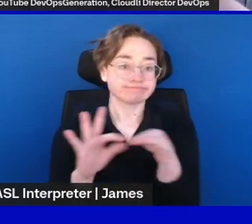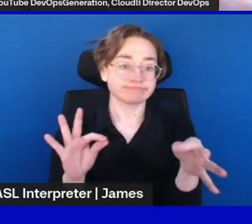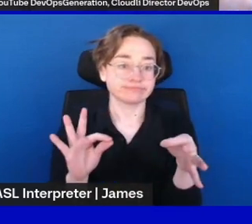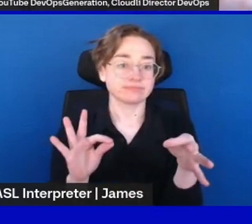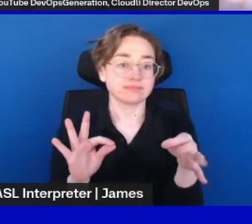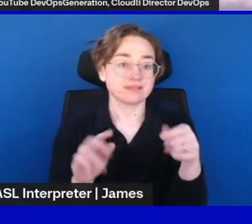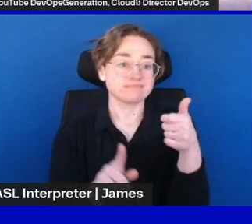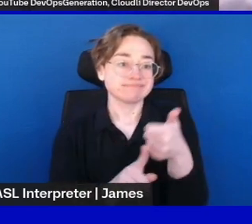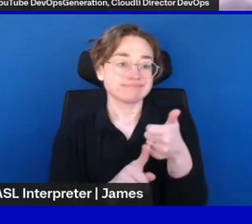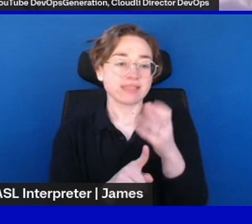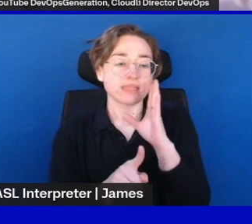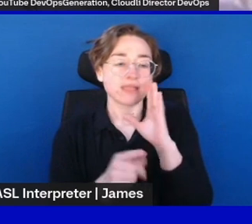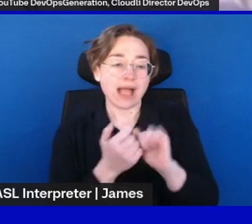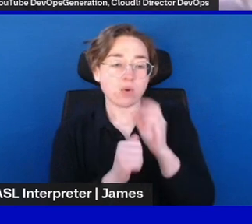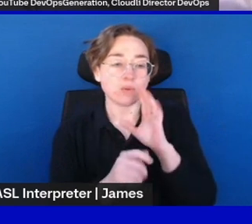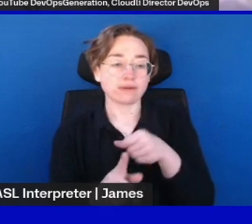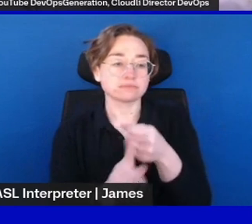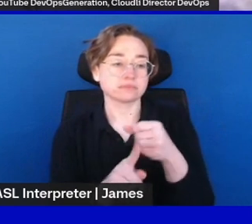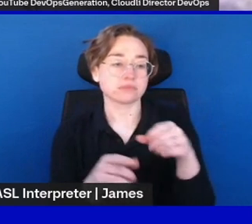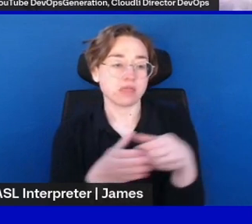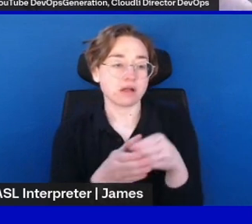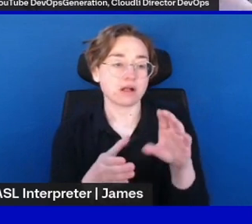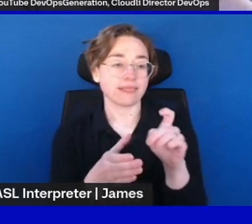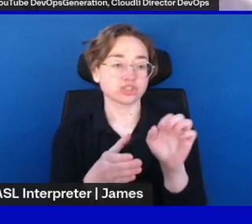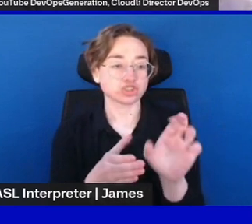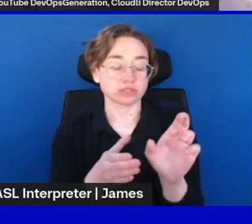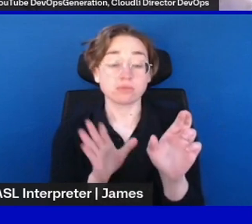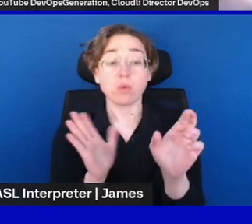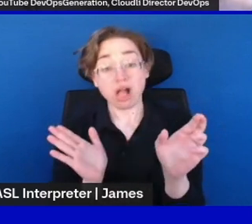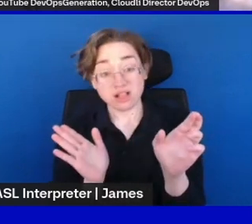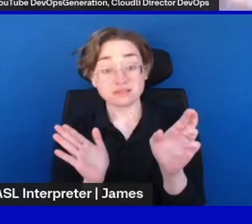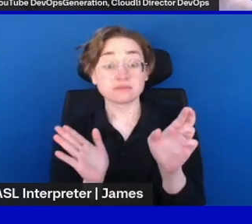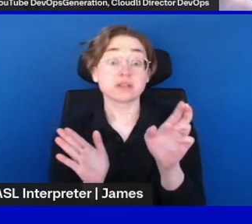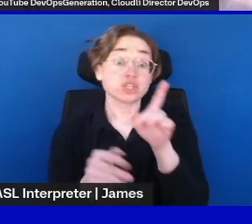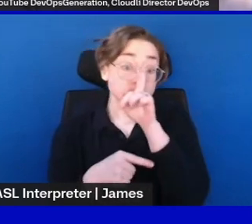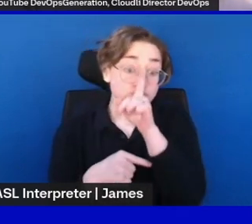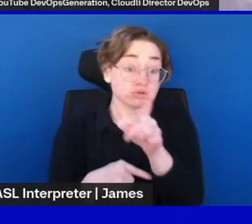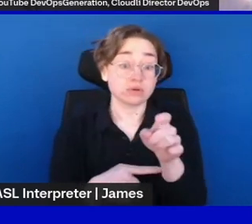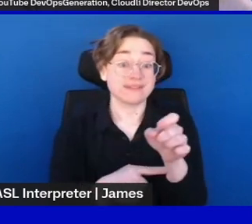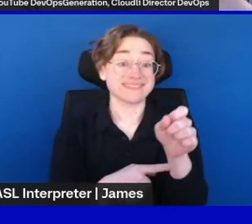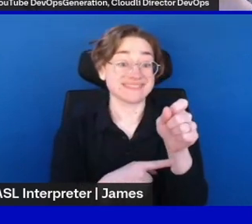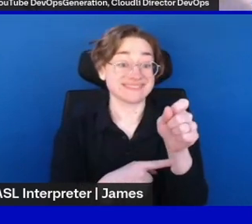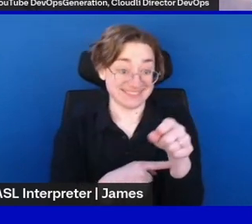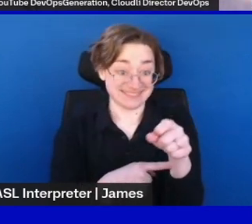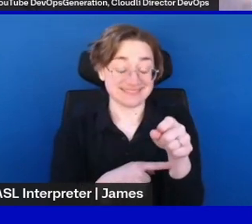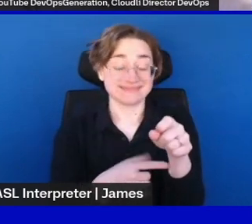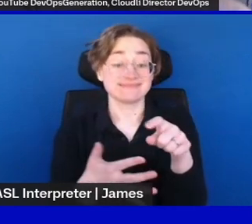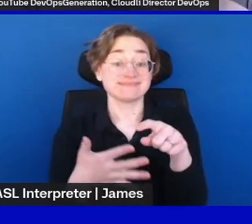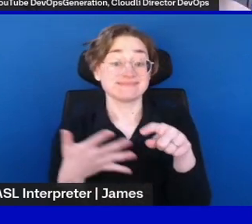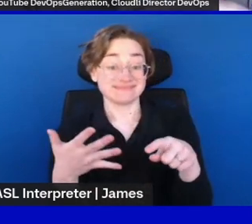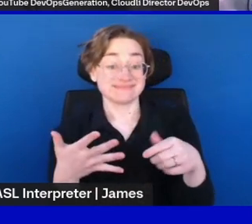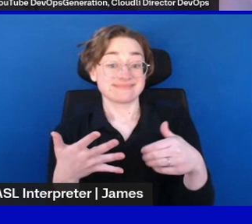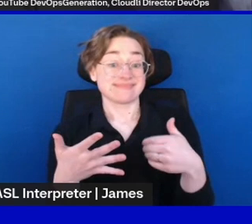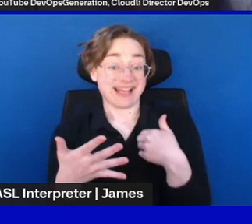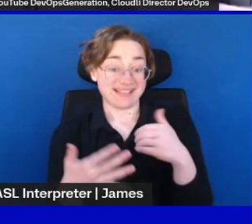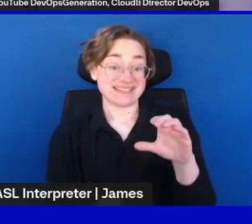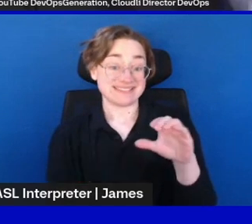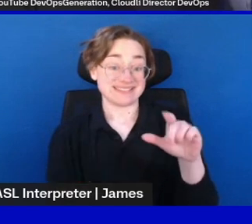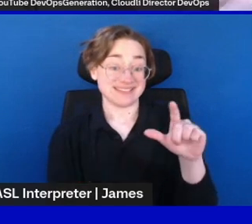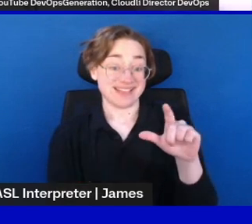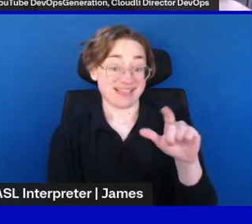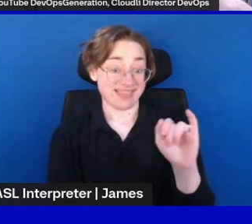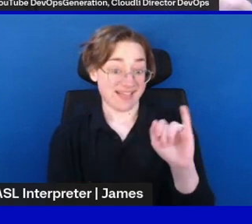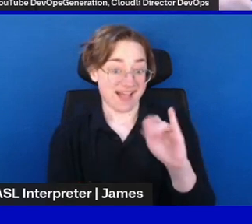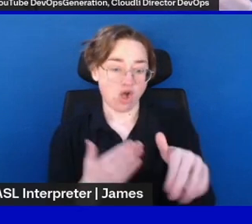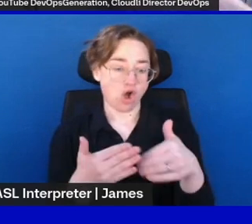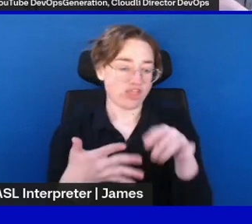to affect the cluster. Now, it is true that there is a CLI. All of these things